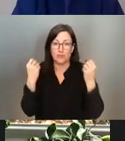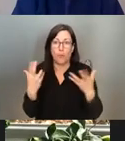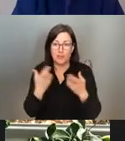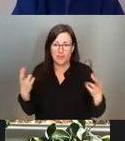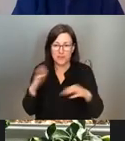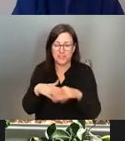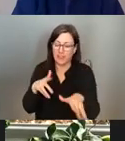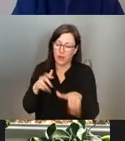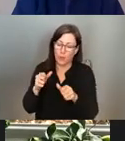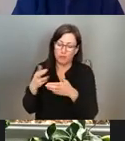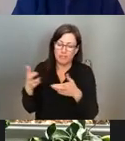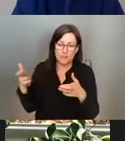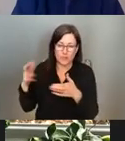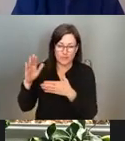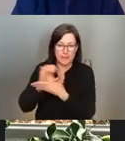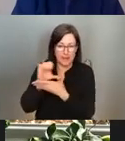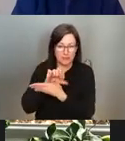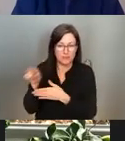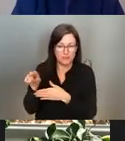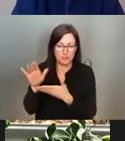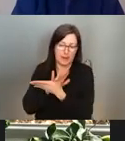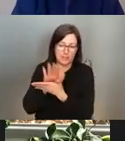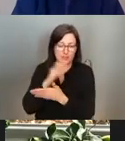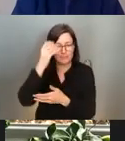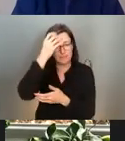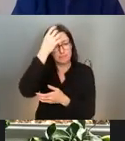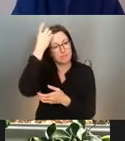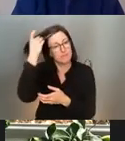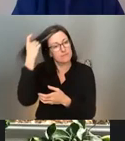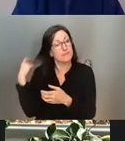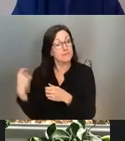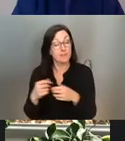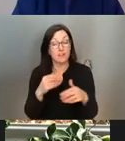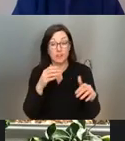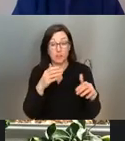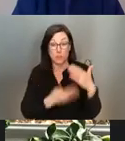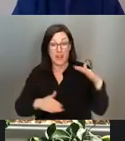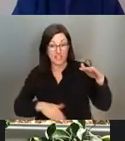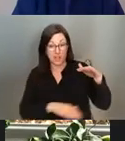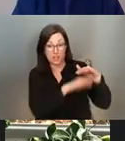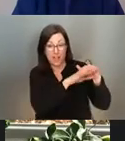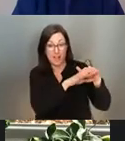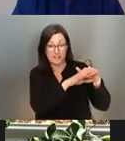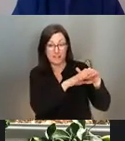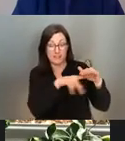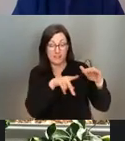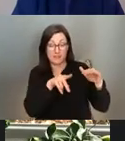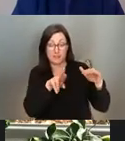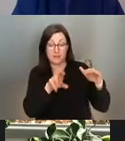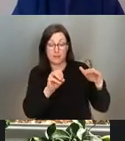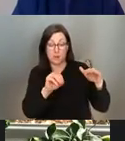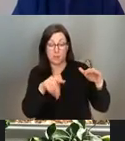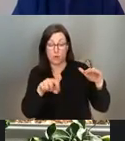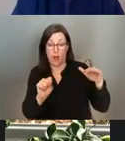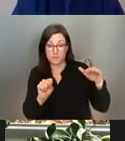page that talk about this. And the hand under hand prompting tip sheet on the link here